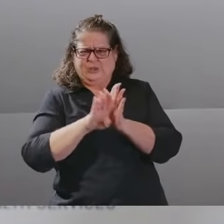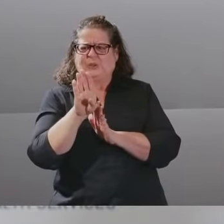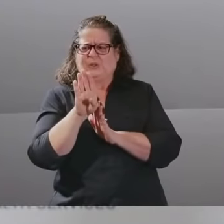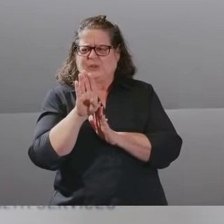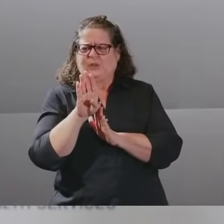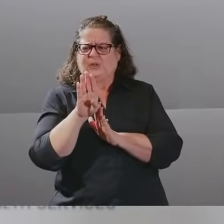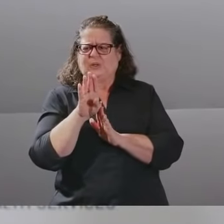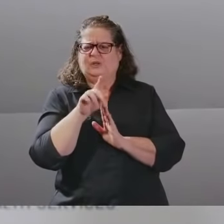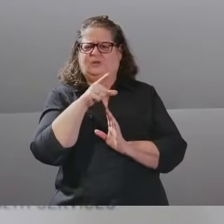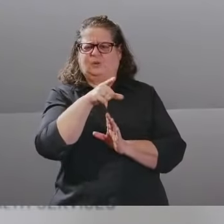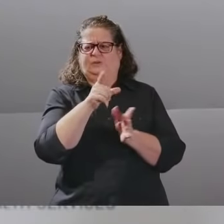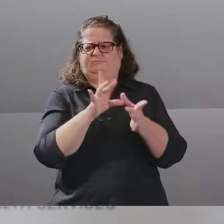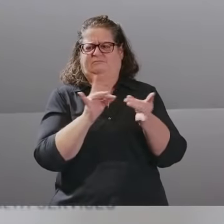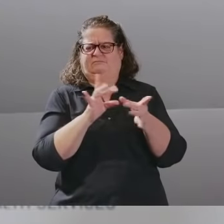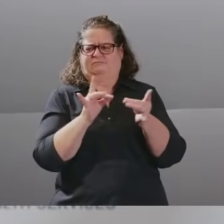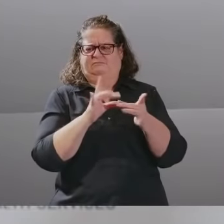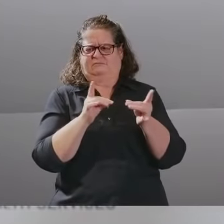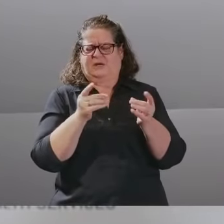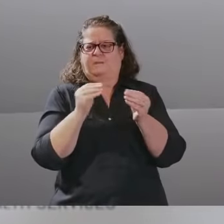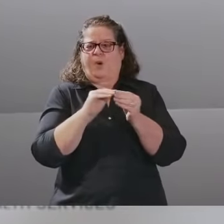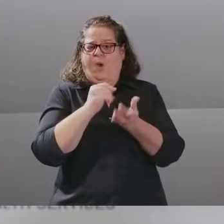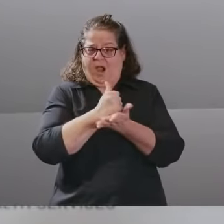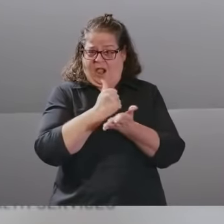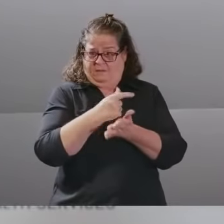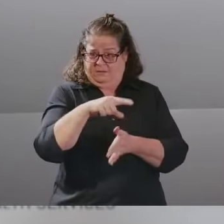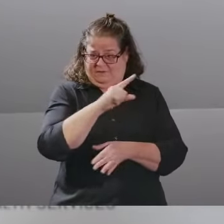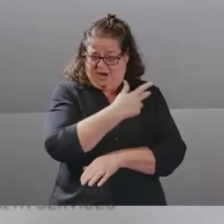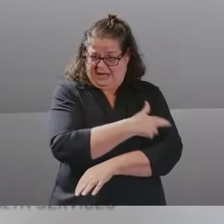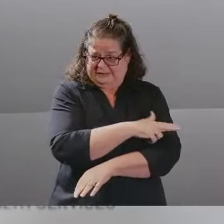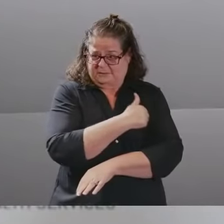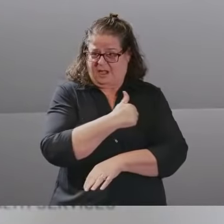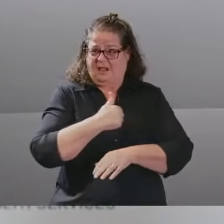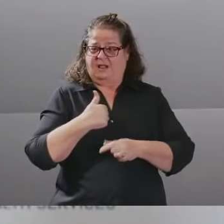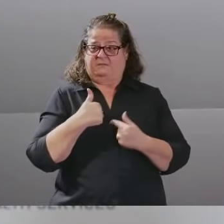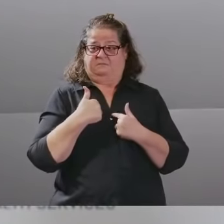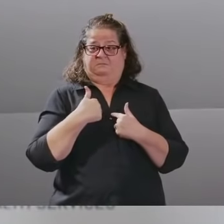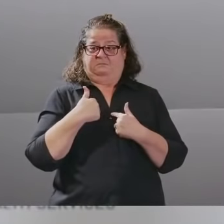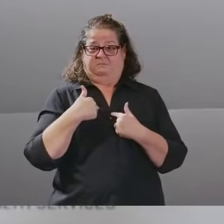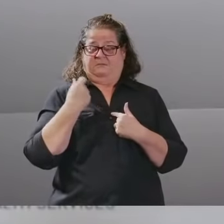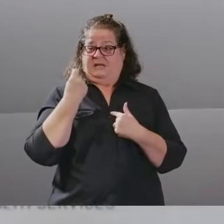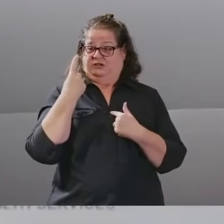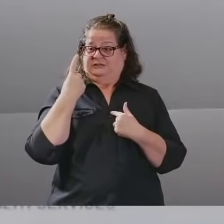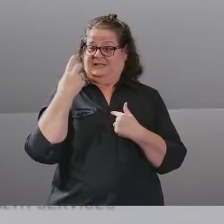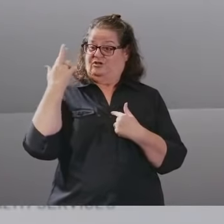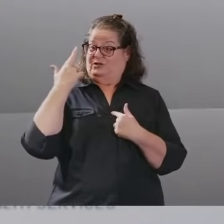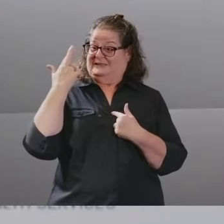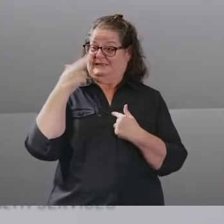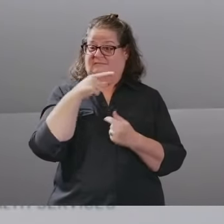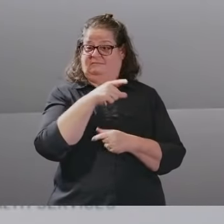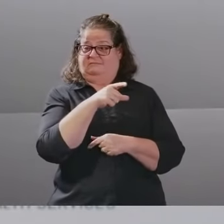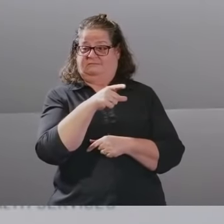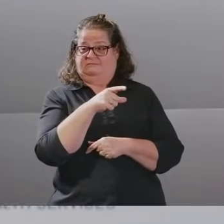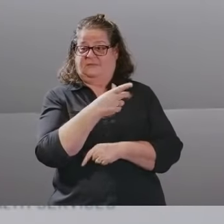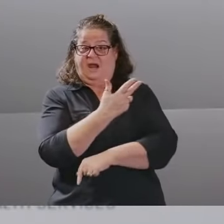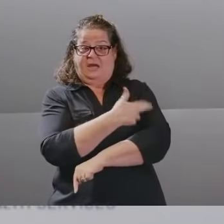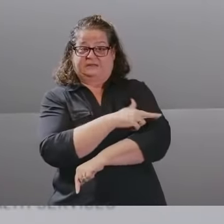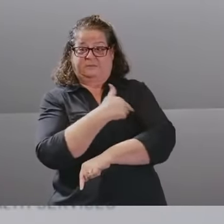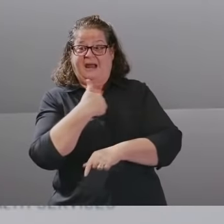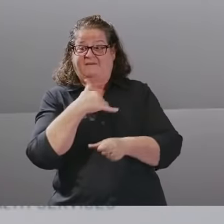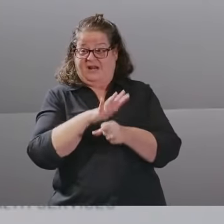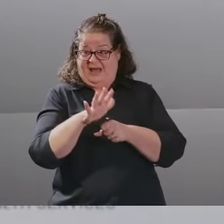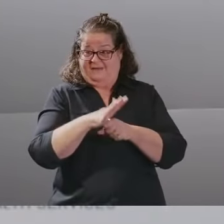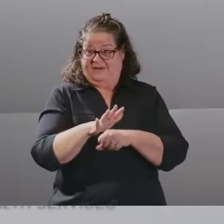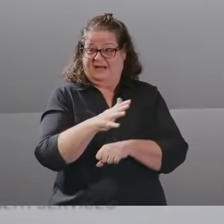of the reasons hospitals were able to keep staff is because we brought people in from out of state, traveling nurses and staff. With